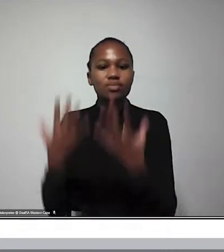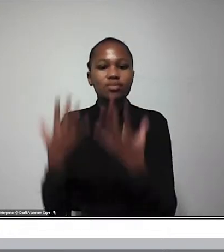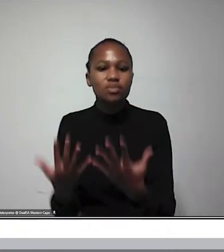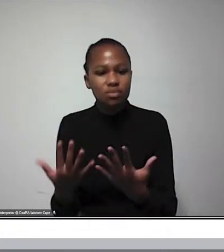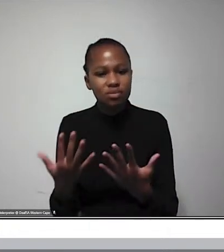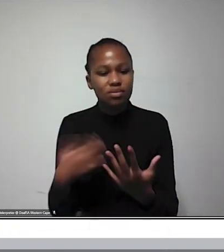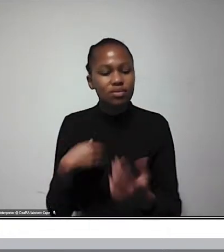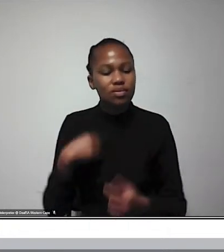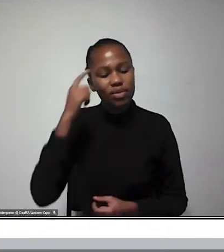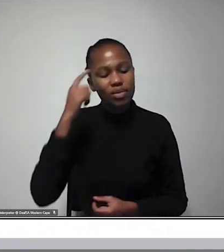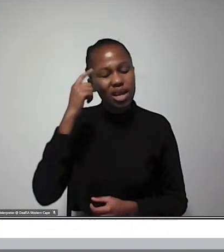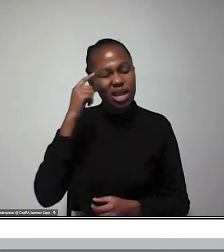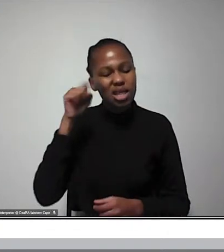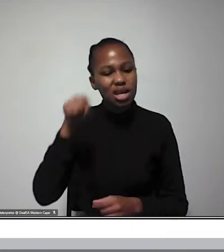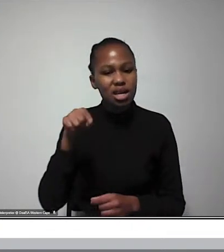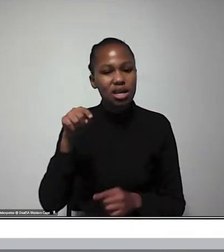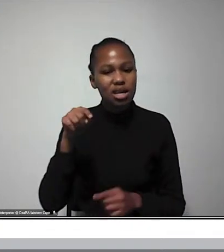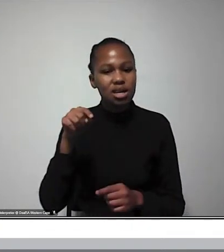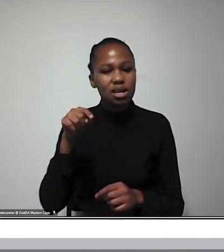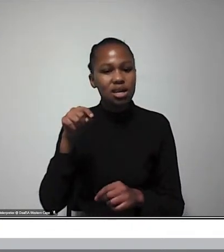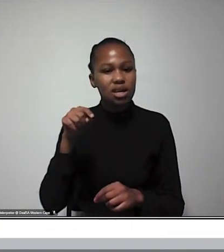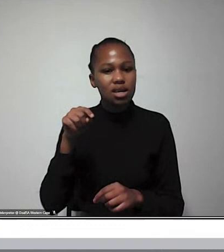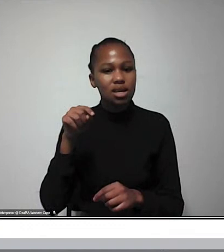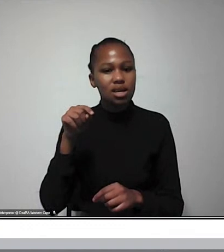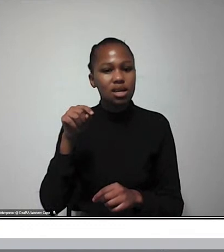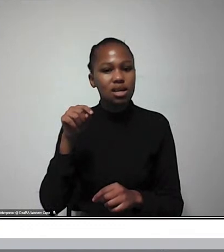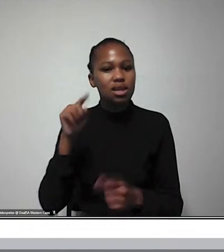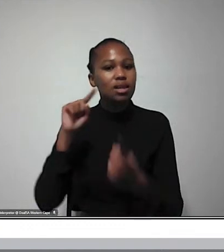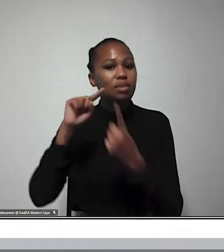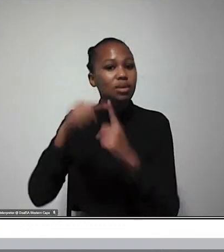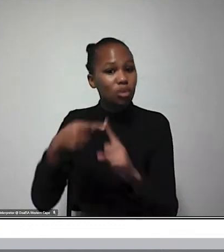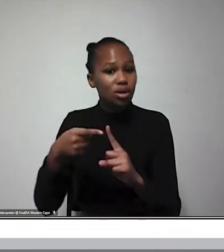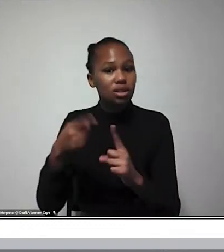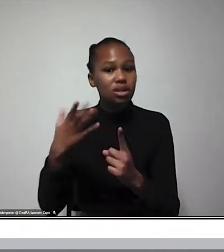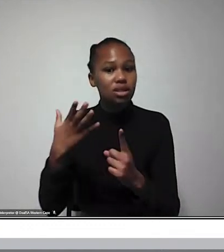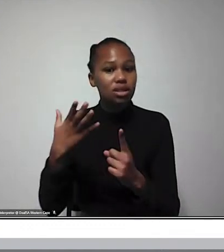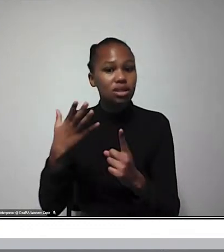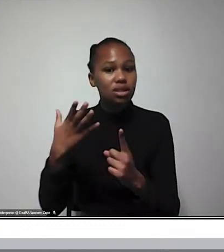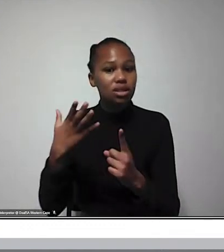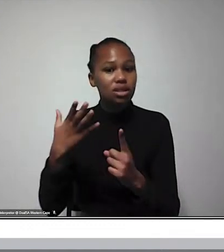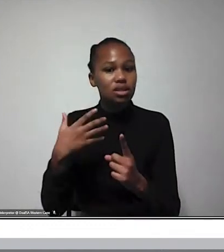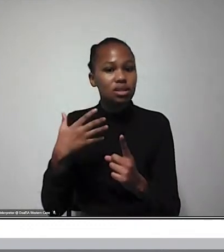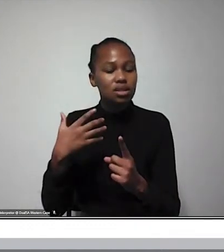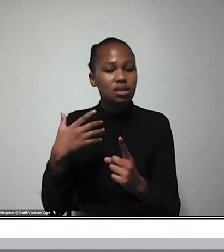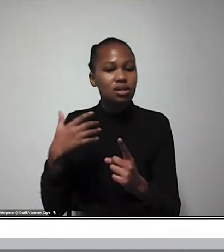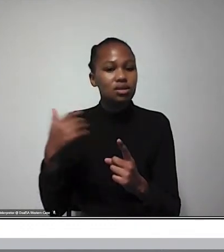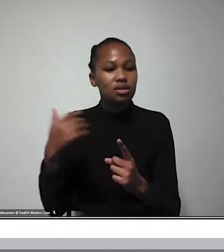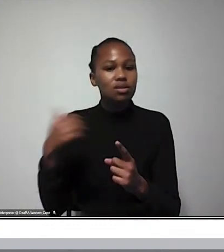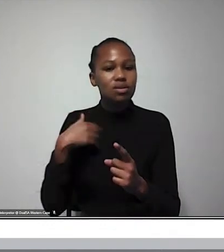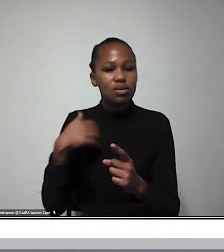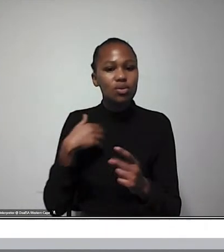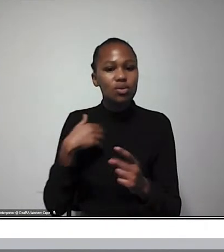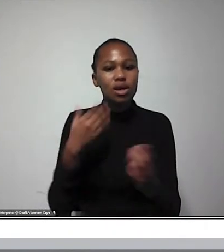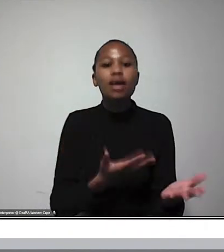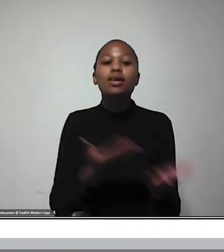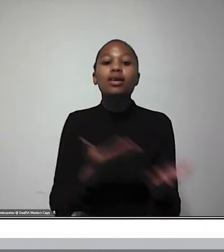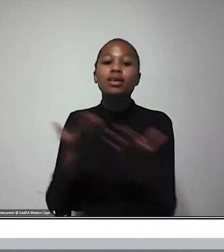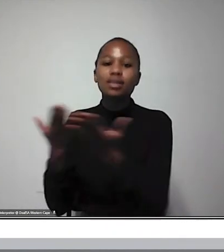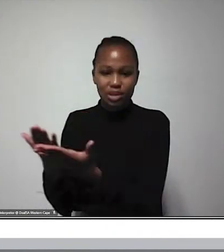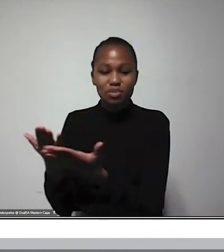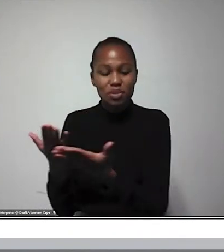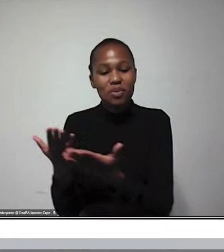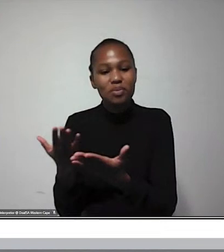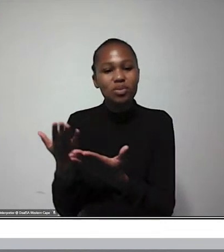I think the main point is that we would need new markets for our exports. We export about half of our agricultural